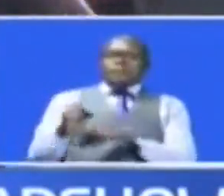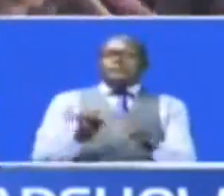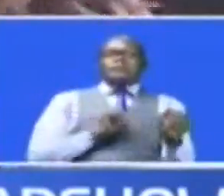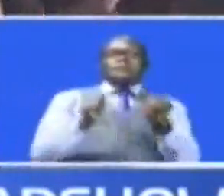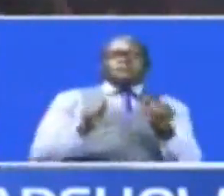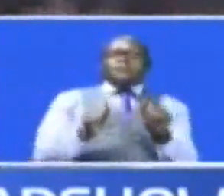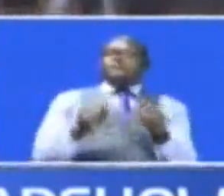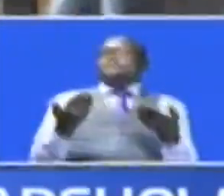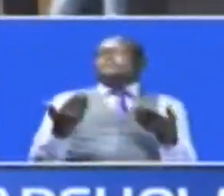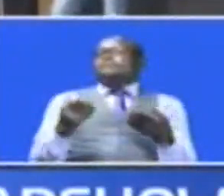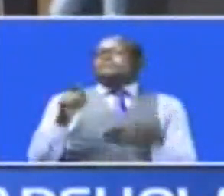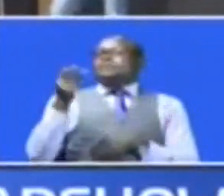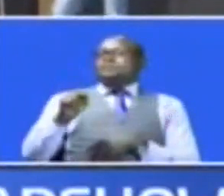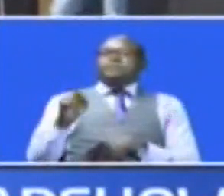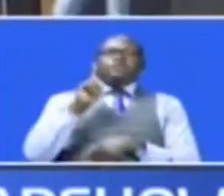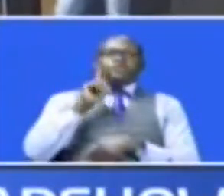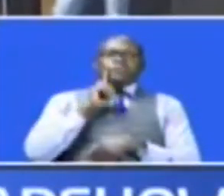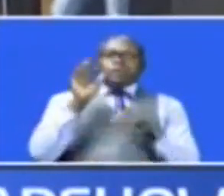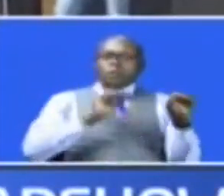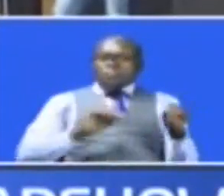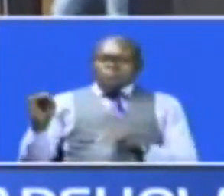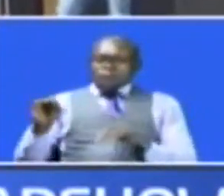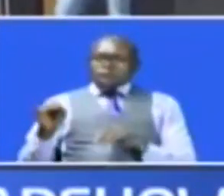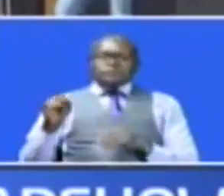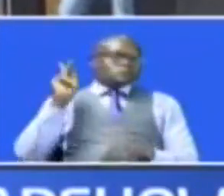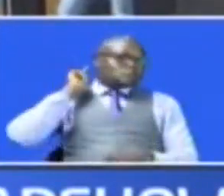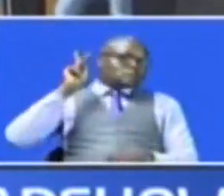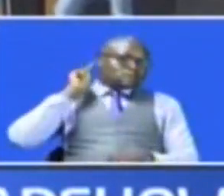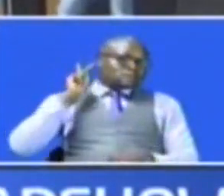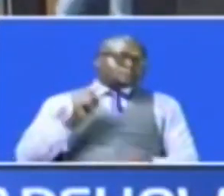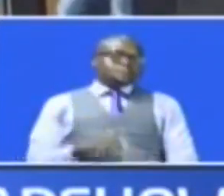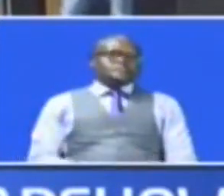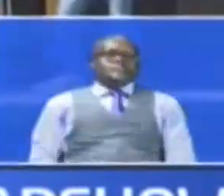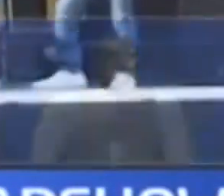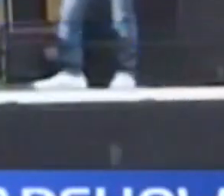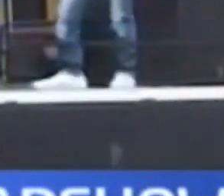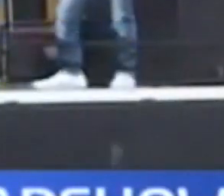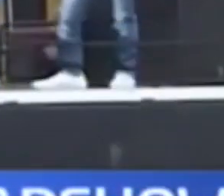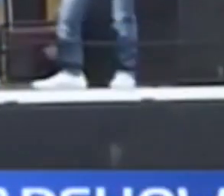sports. Tomorrow, the KTN Burudani entourage will head to Kisi.